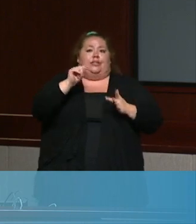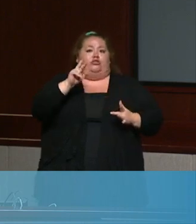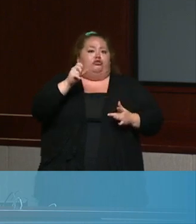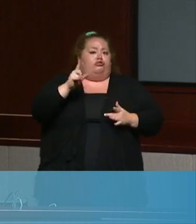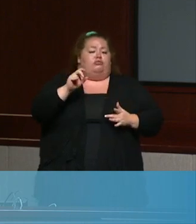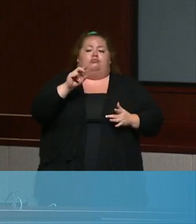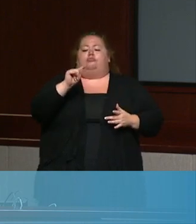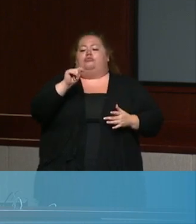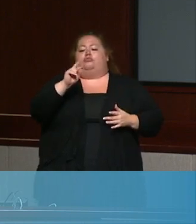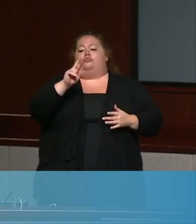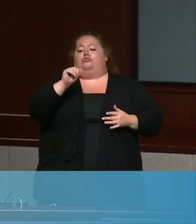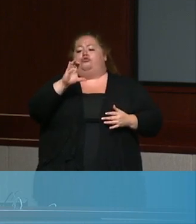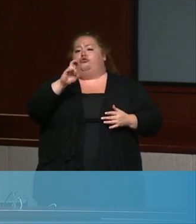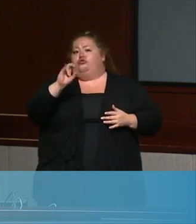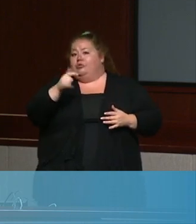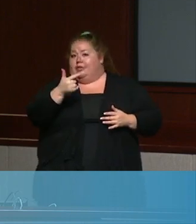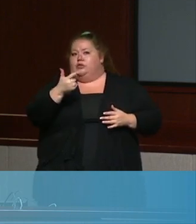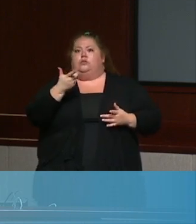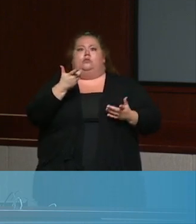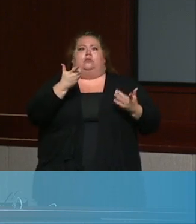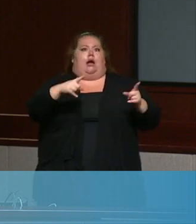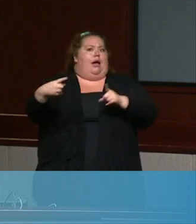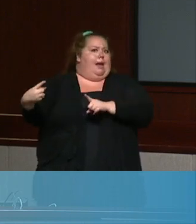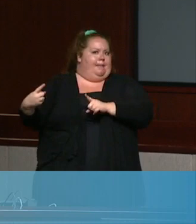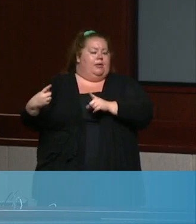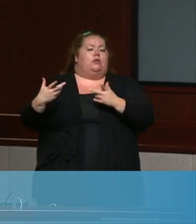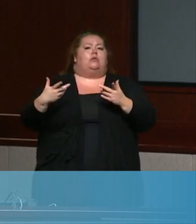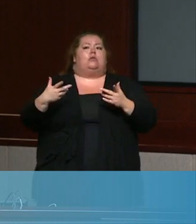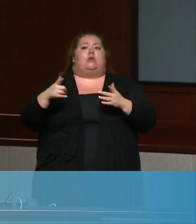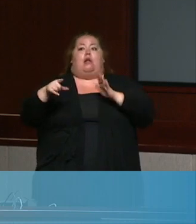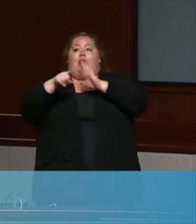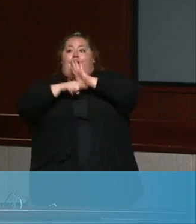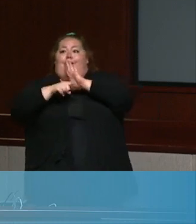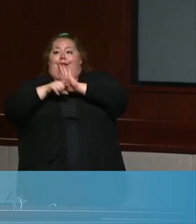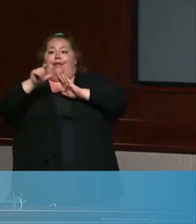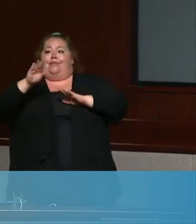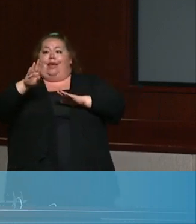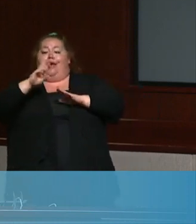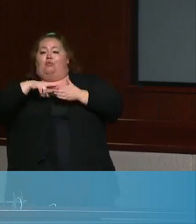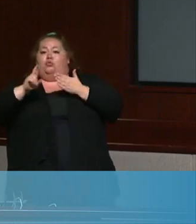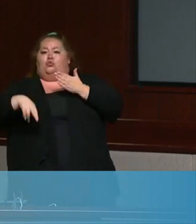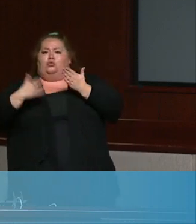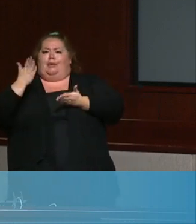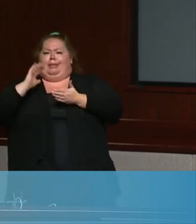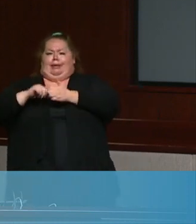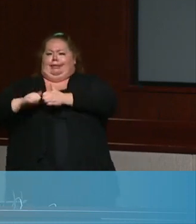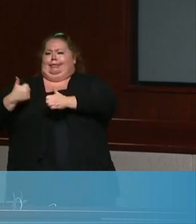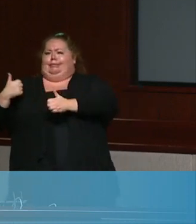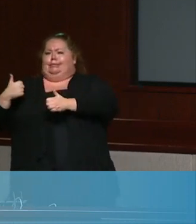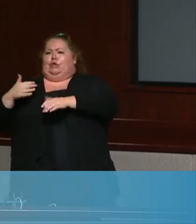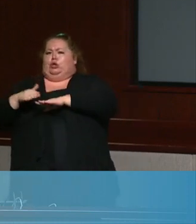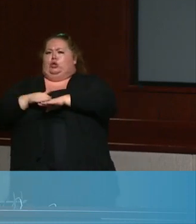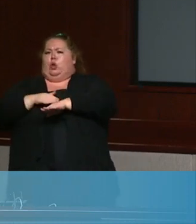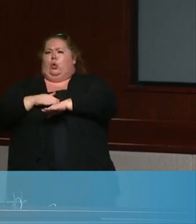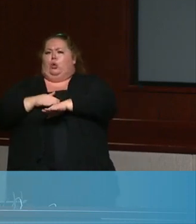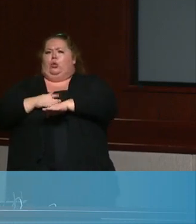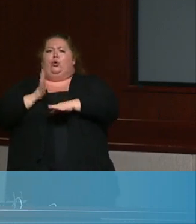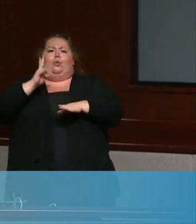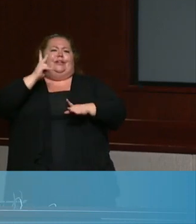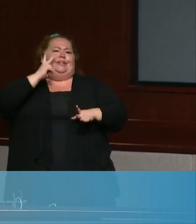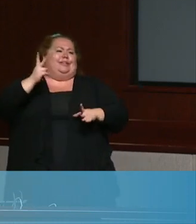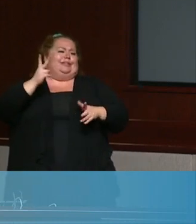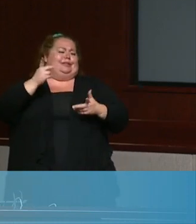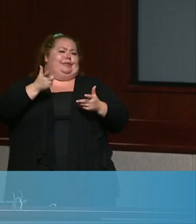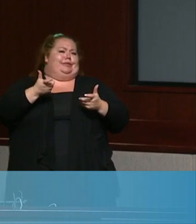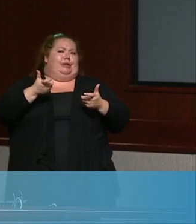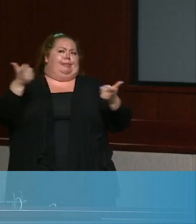as possible. Those negative lab results may come in at a slower rate, and so we may see some pretty wide fluctuations in our